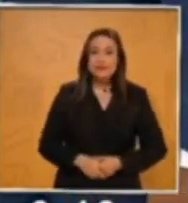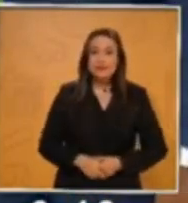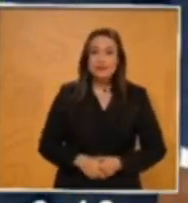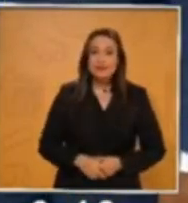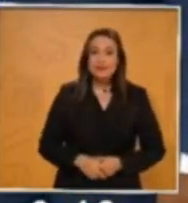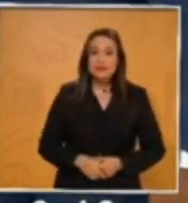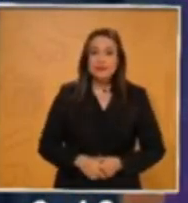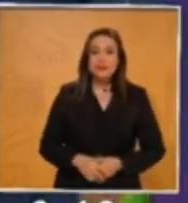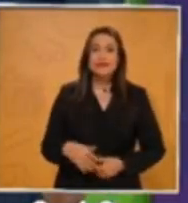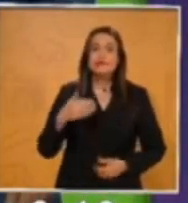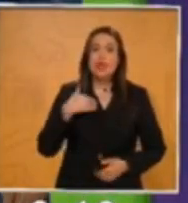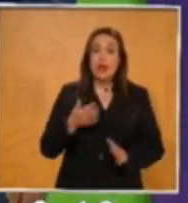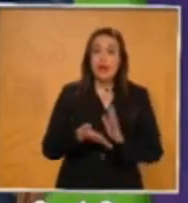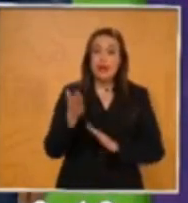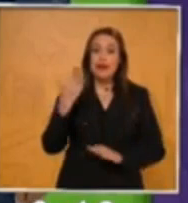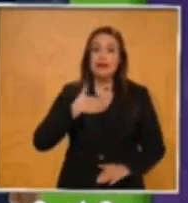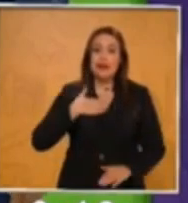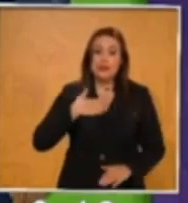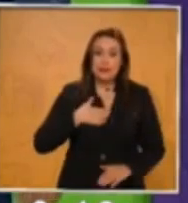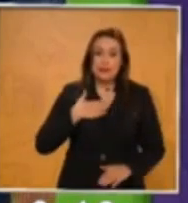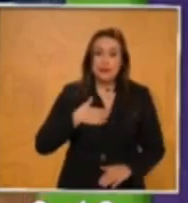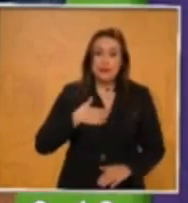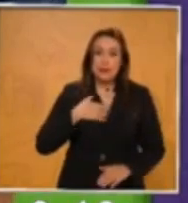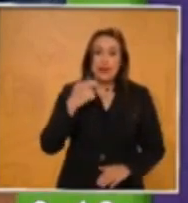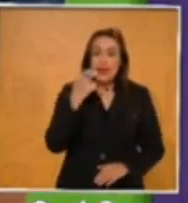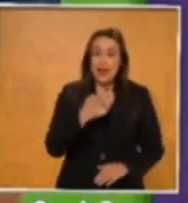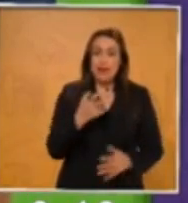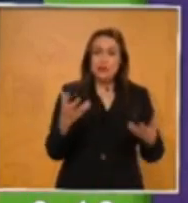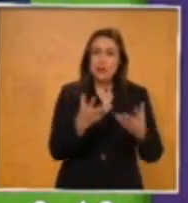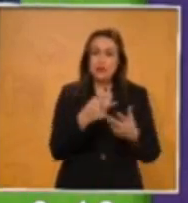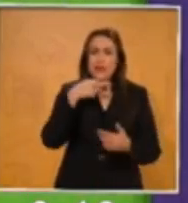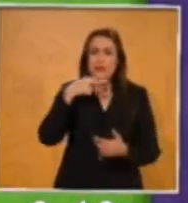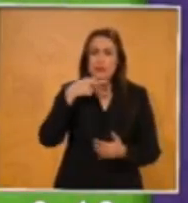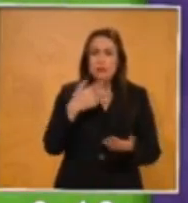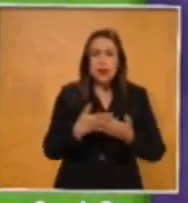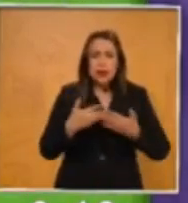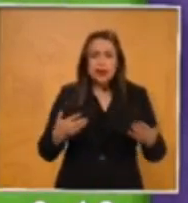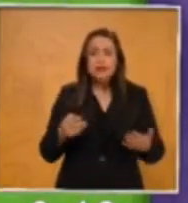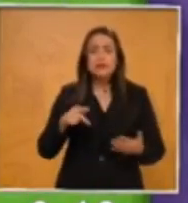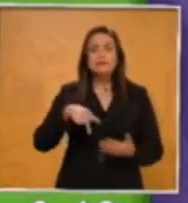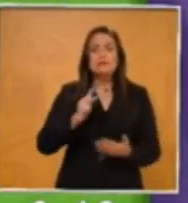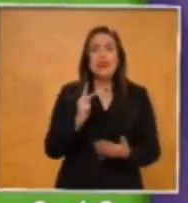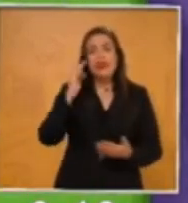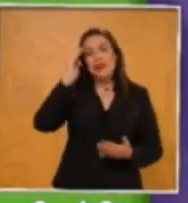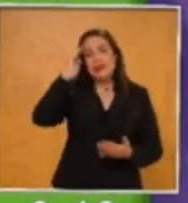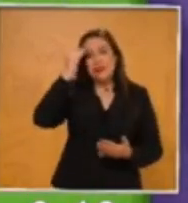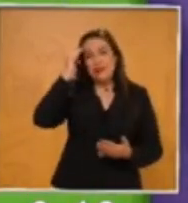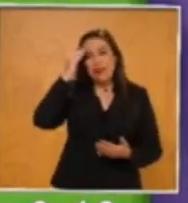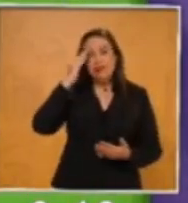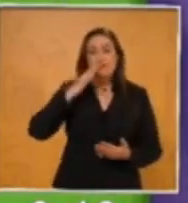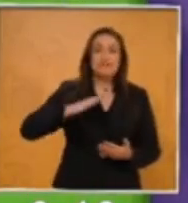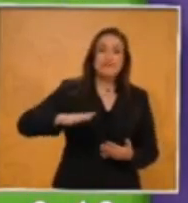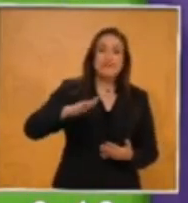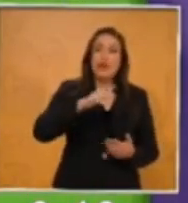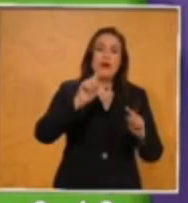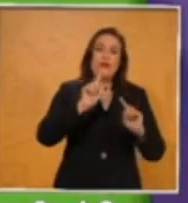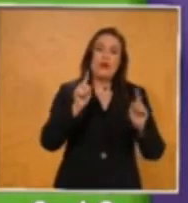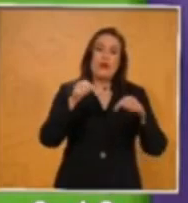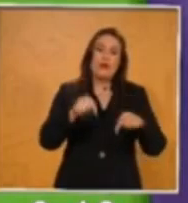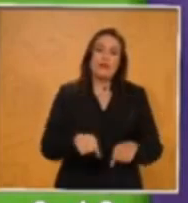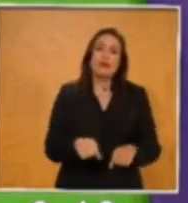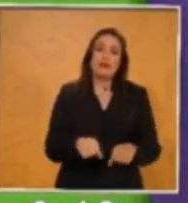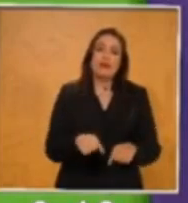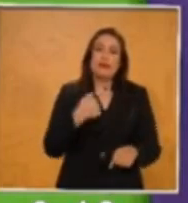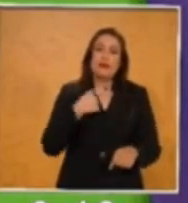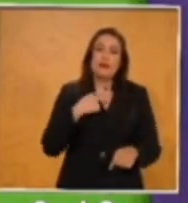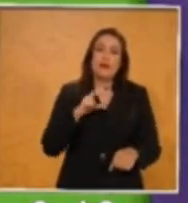I go to the bathroom. This is the action in present. But Facebook people, not in this time. You cannot go to